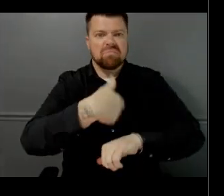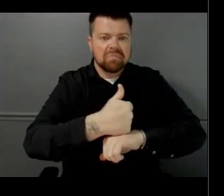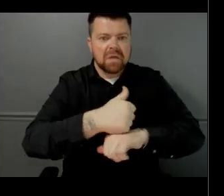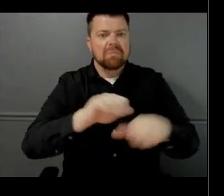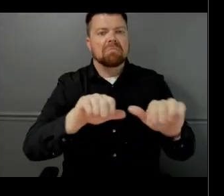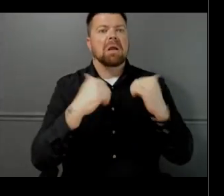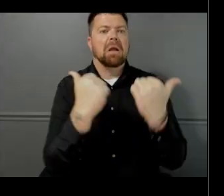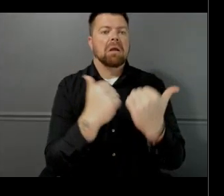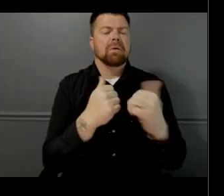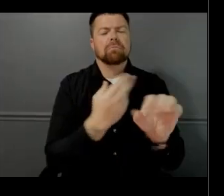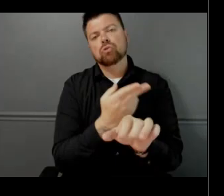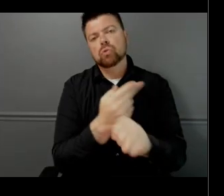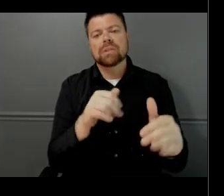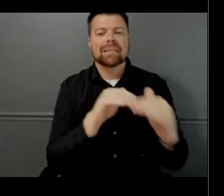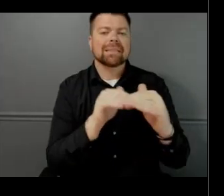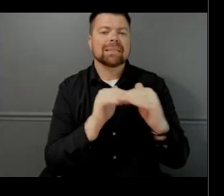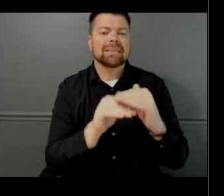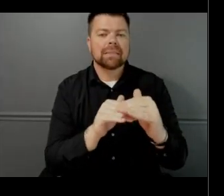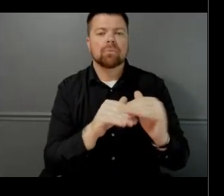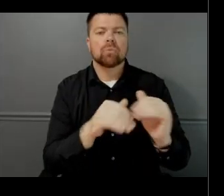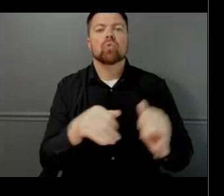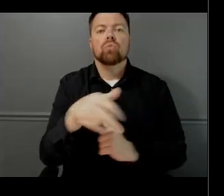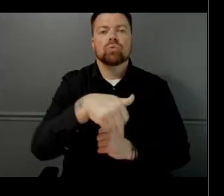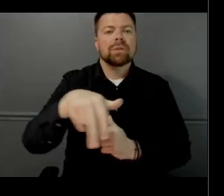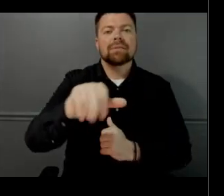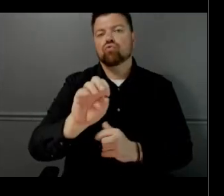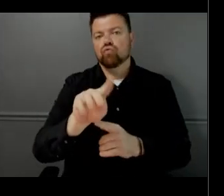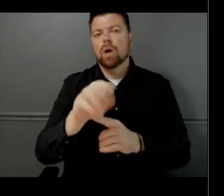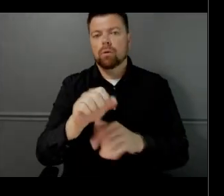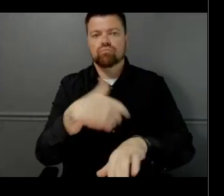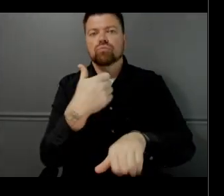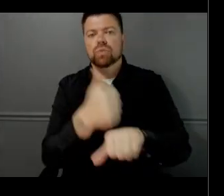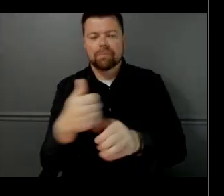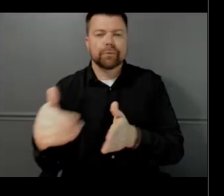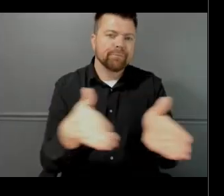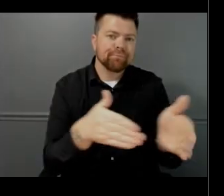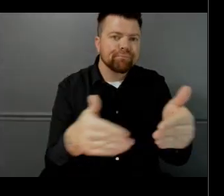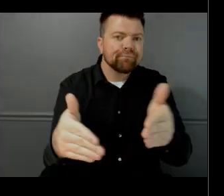an accessible pedestrian route.